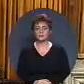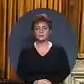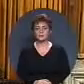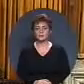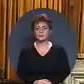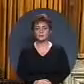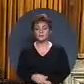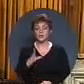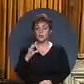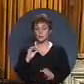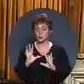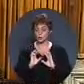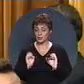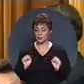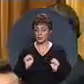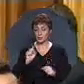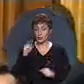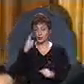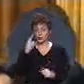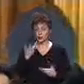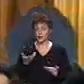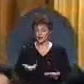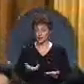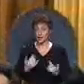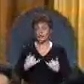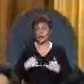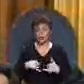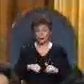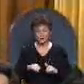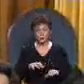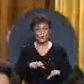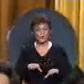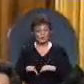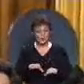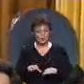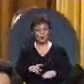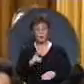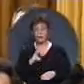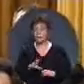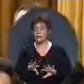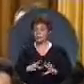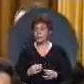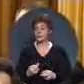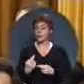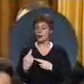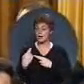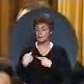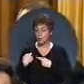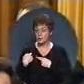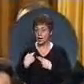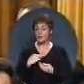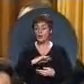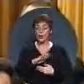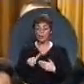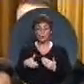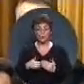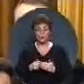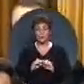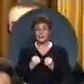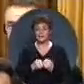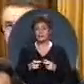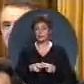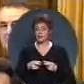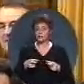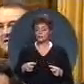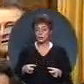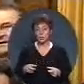Prime Minister, Mr. Speaker, this government will continue to take action in a responsible manner in